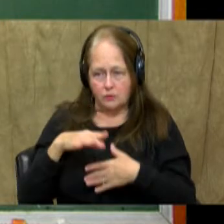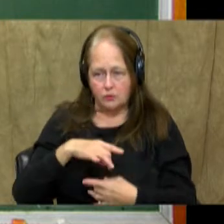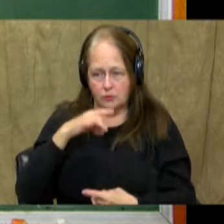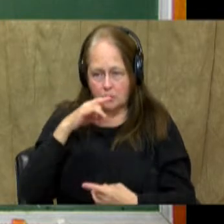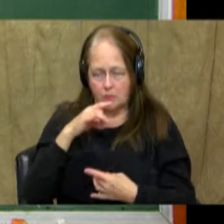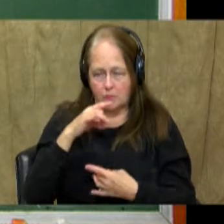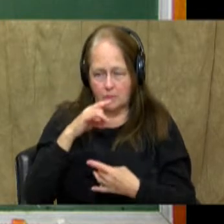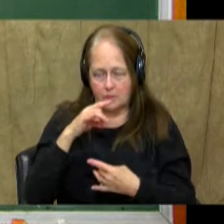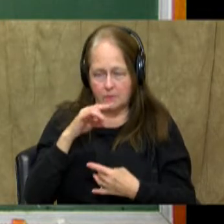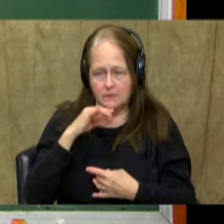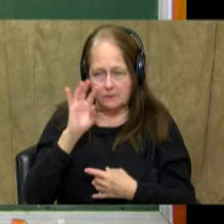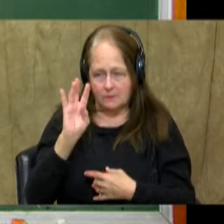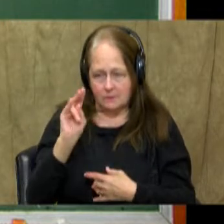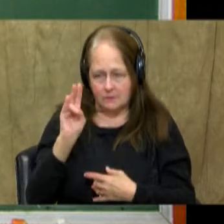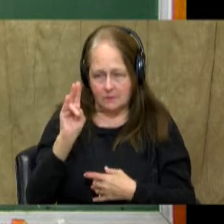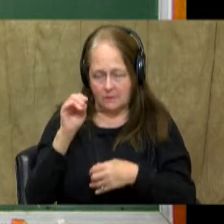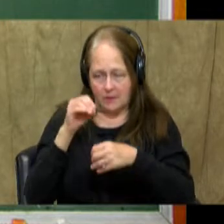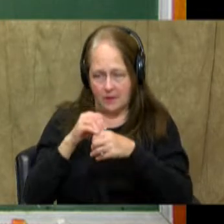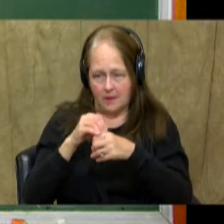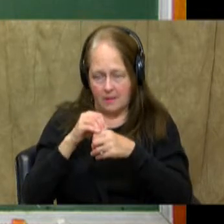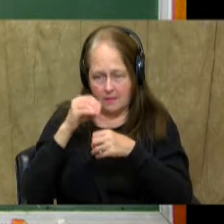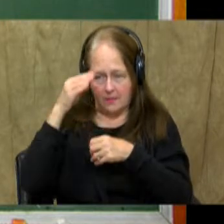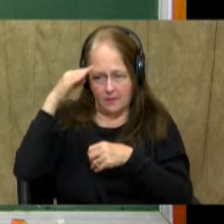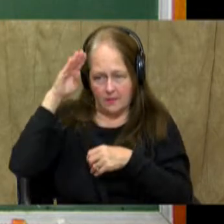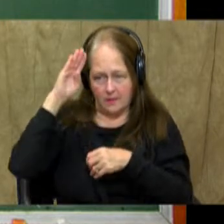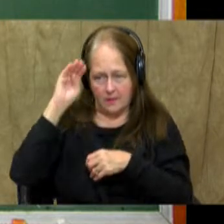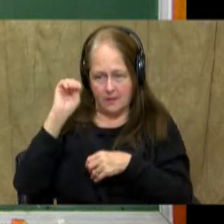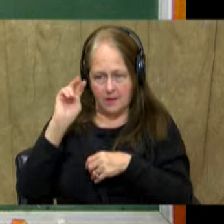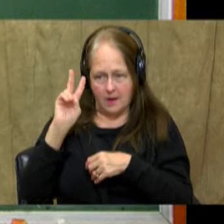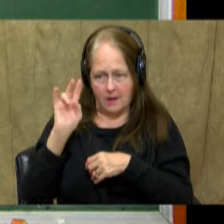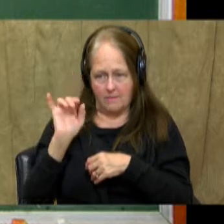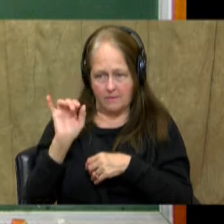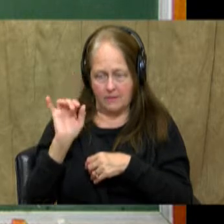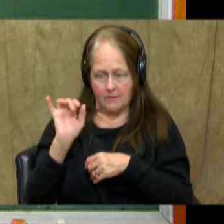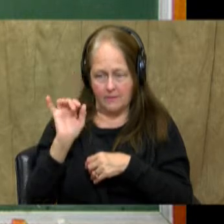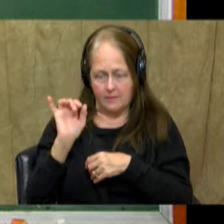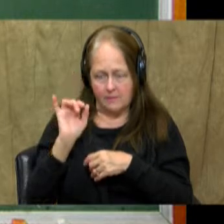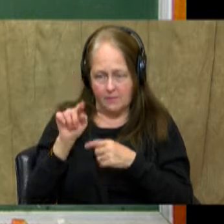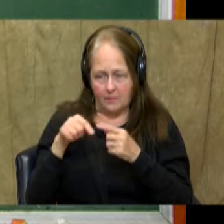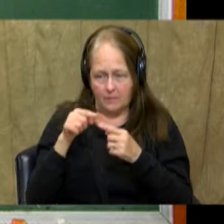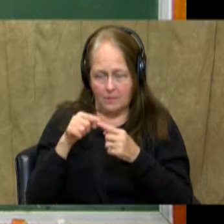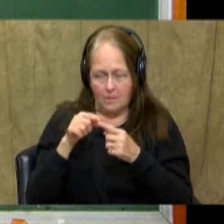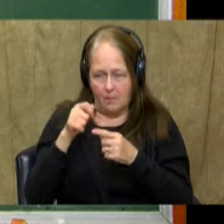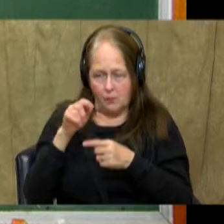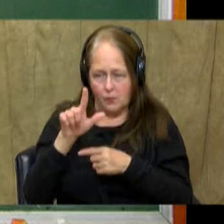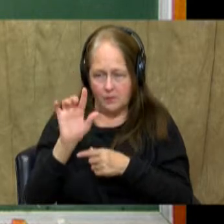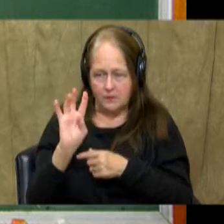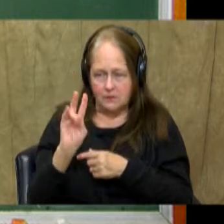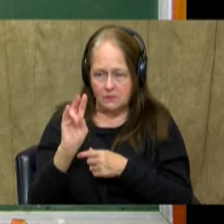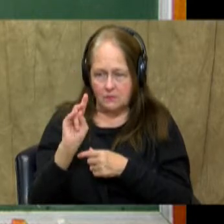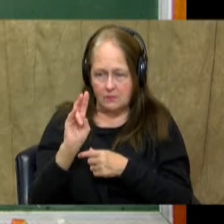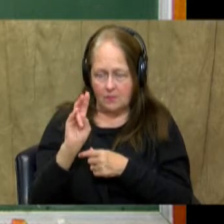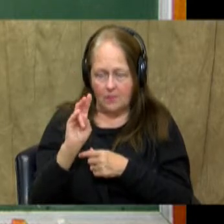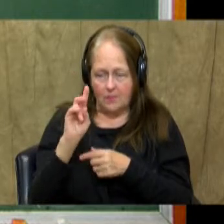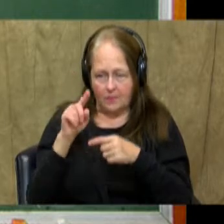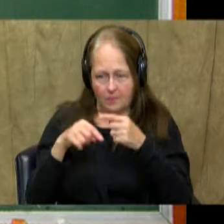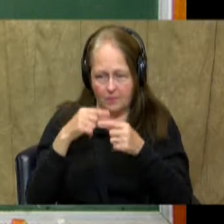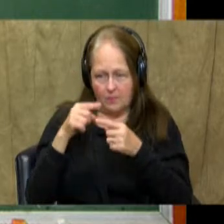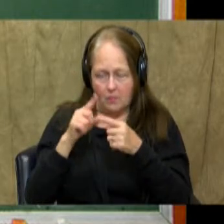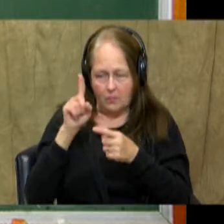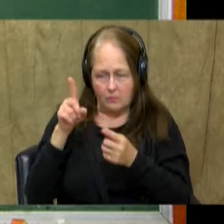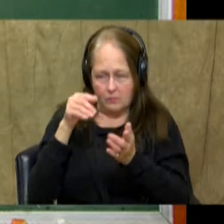17-year-old in the Navy at the time, and he was involved in this. So on April 17th,